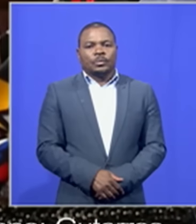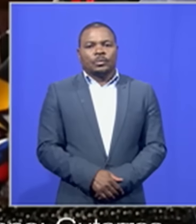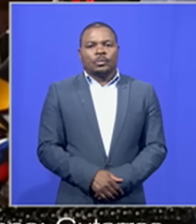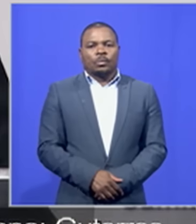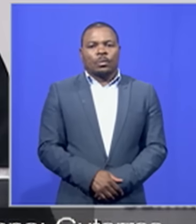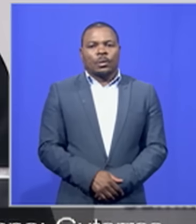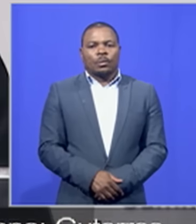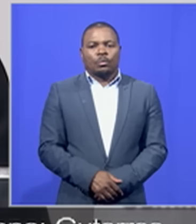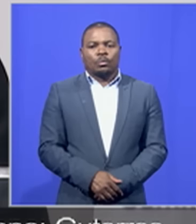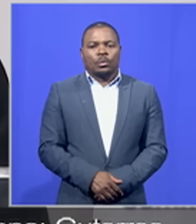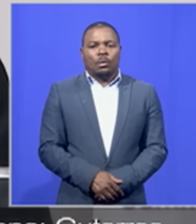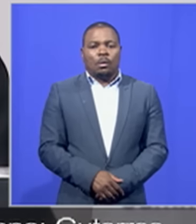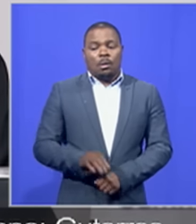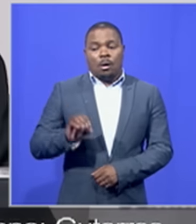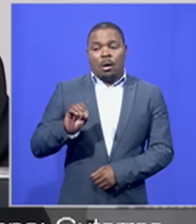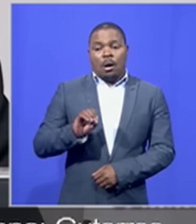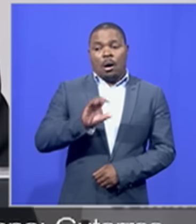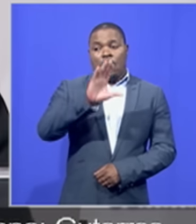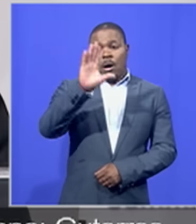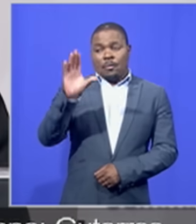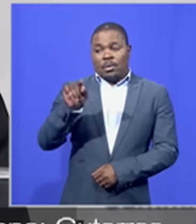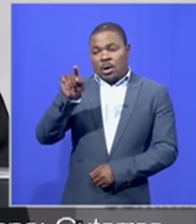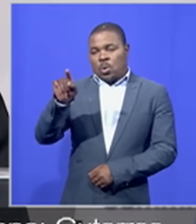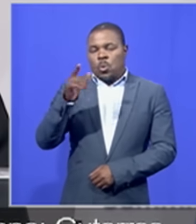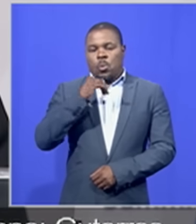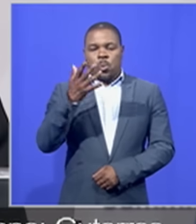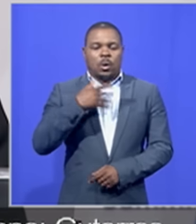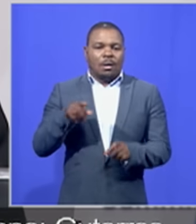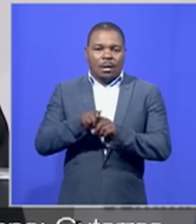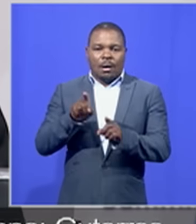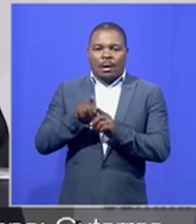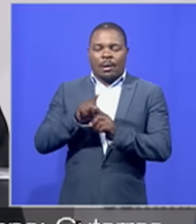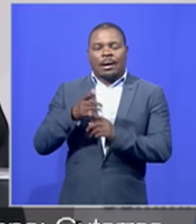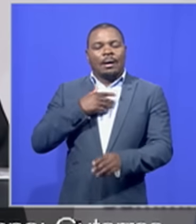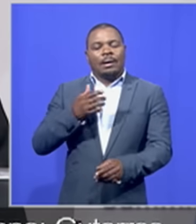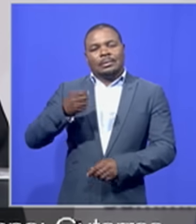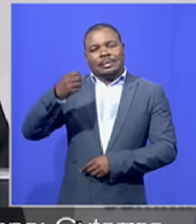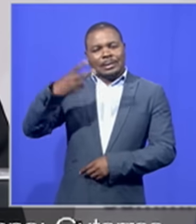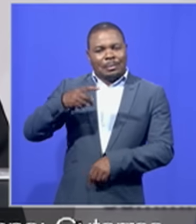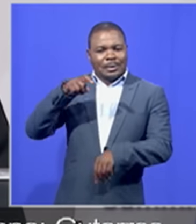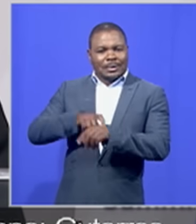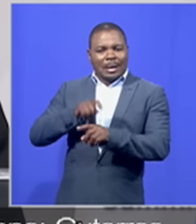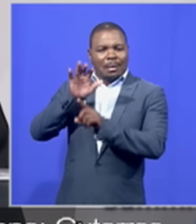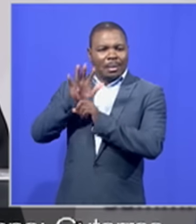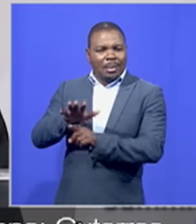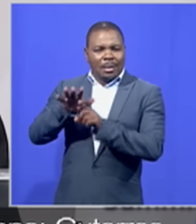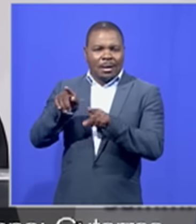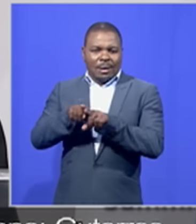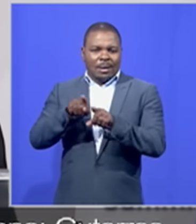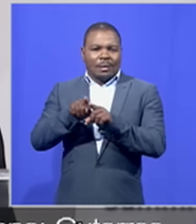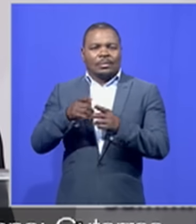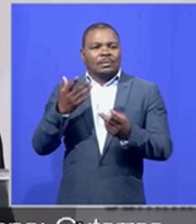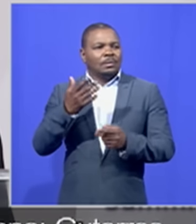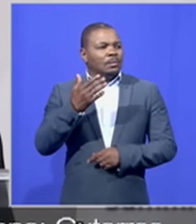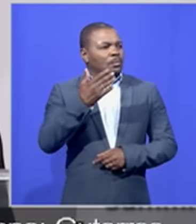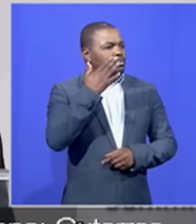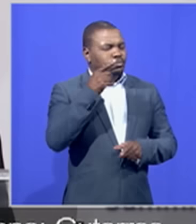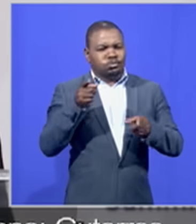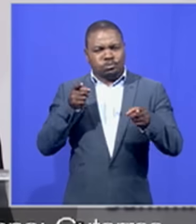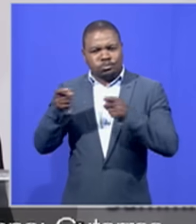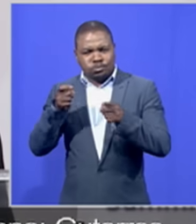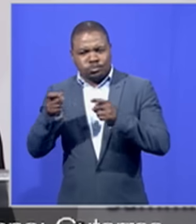Africa has been a double victim of colonialism. first through centuries of exploitation